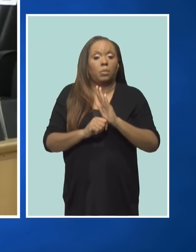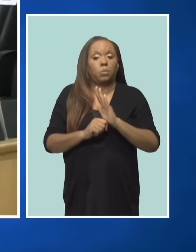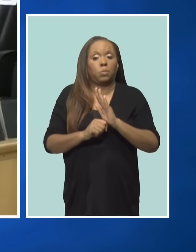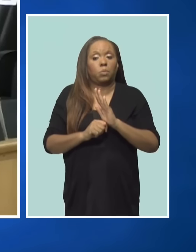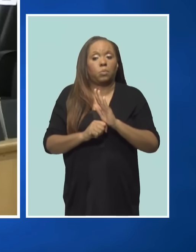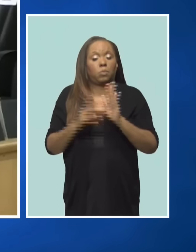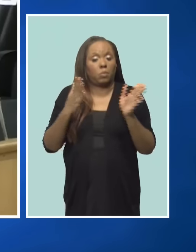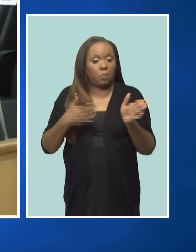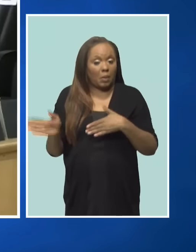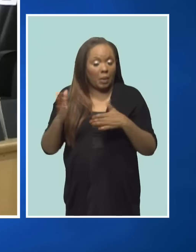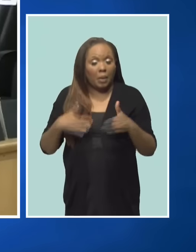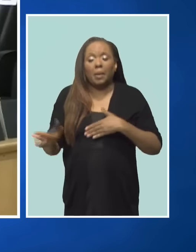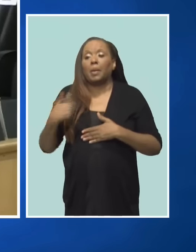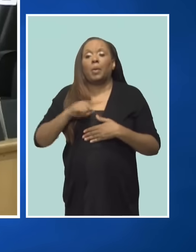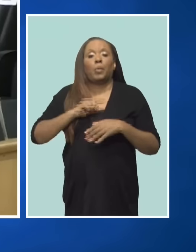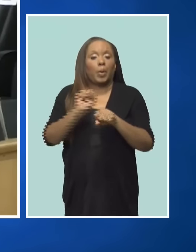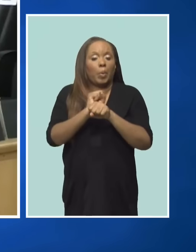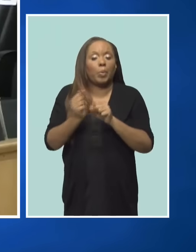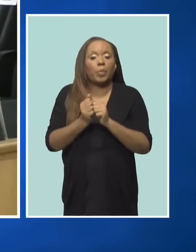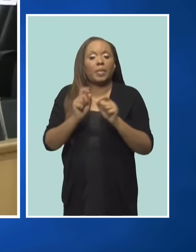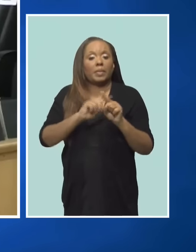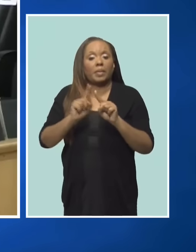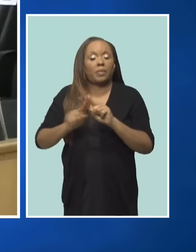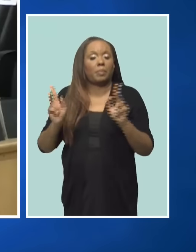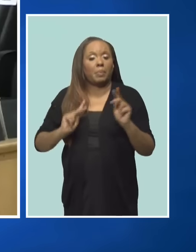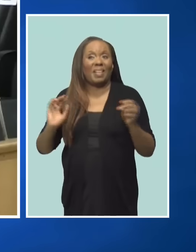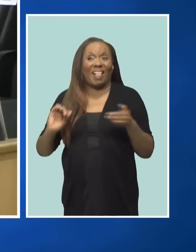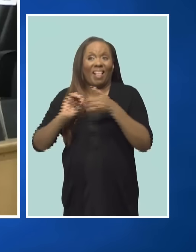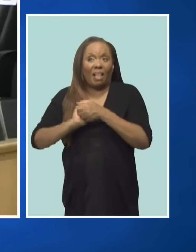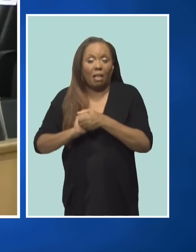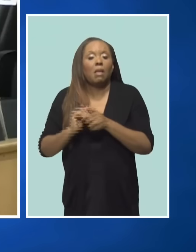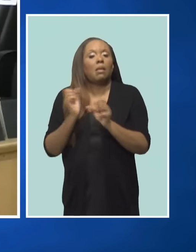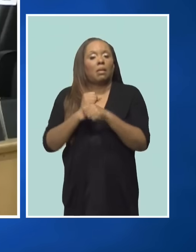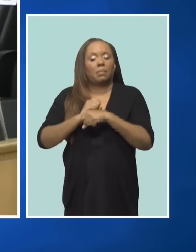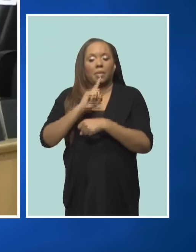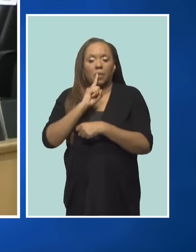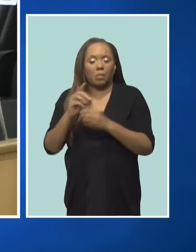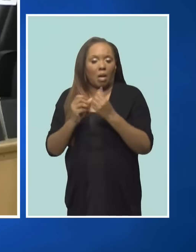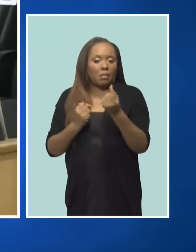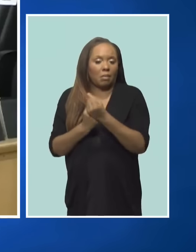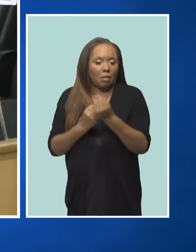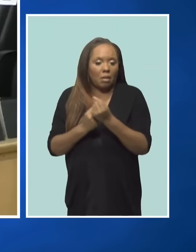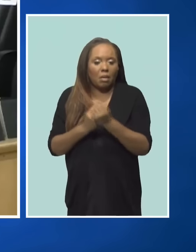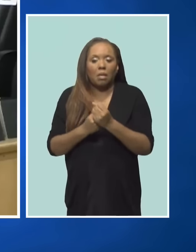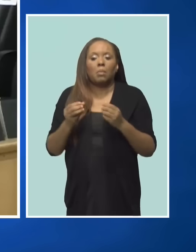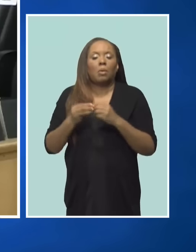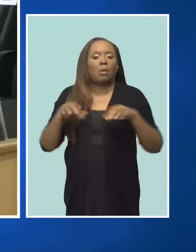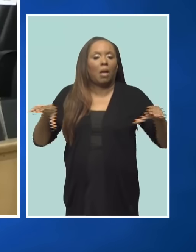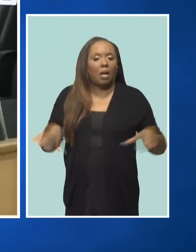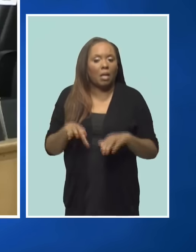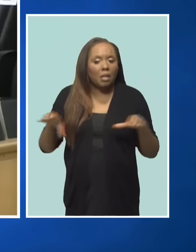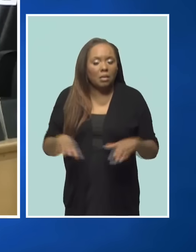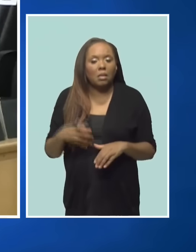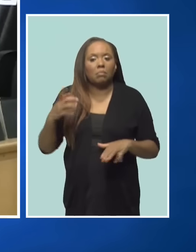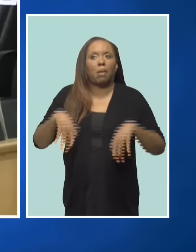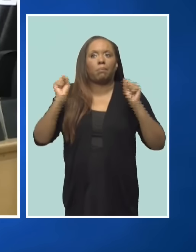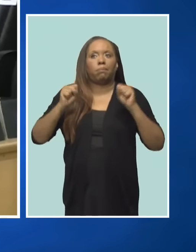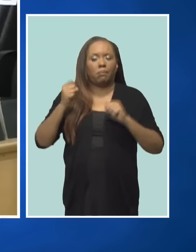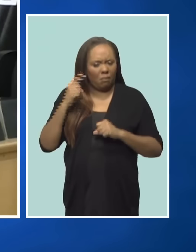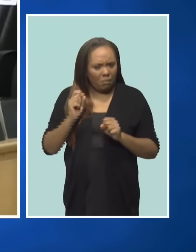assure that not just the advocacy is there, but we get the actions taken early enough in order for it to make